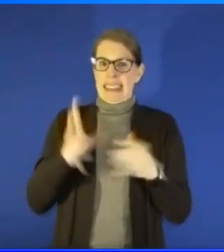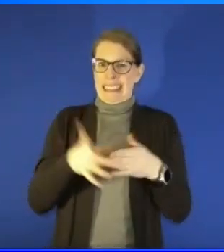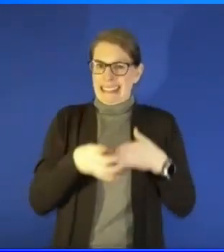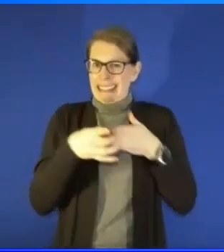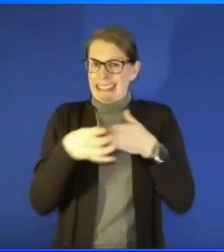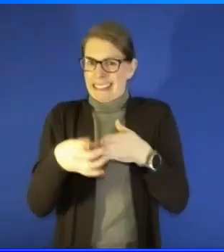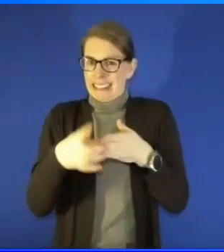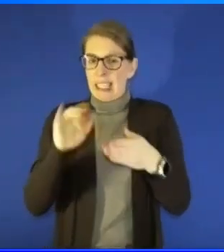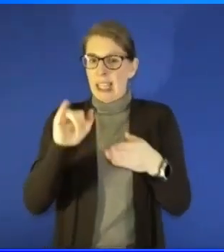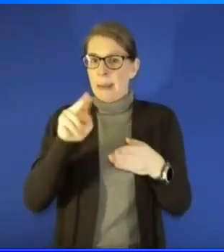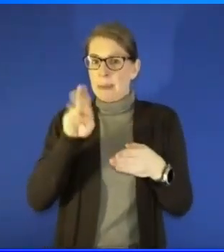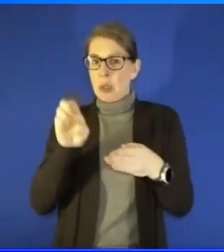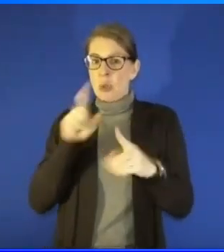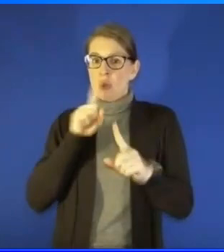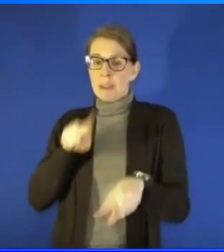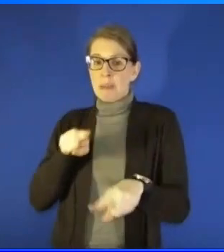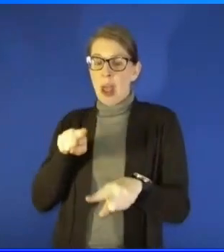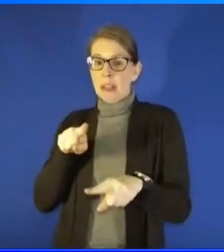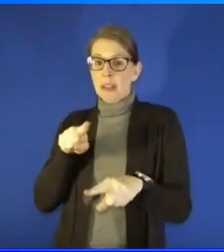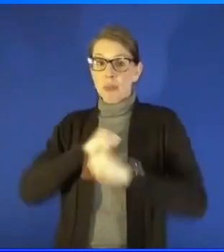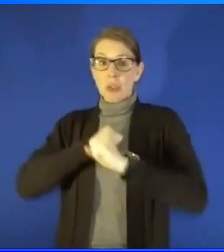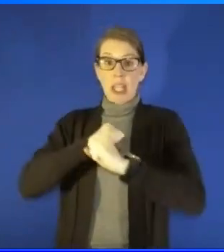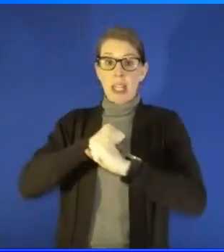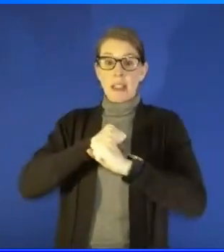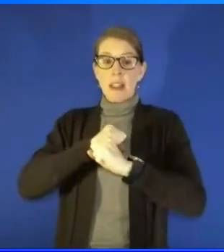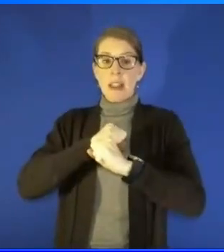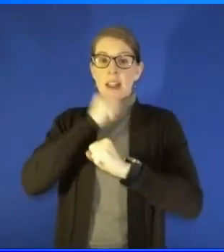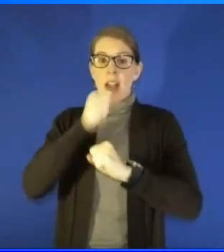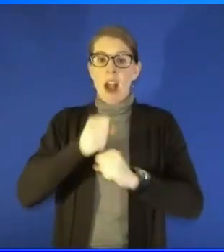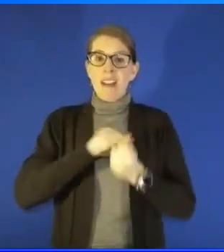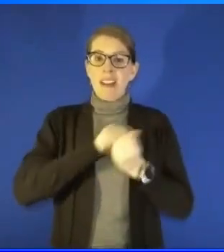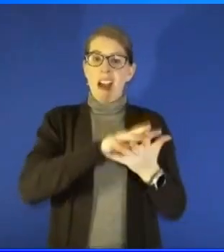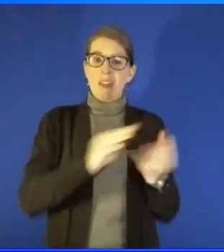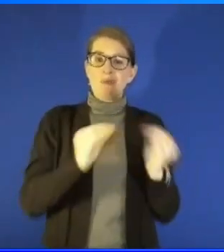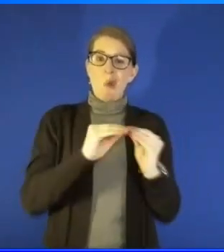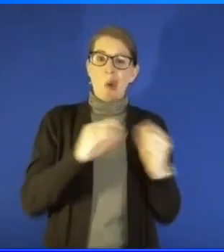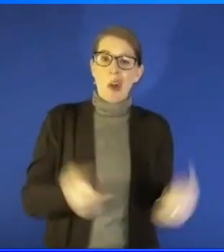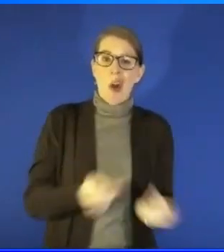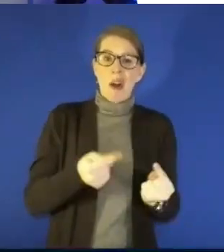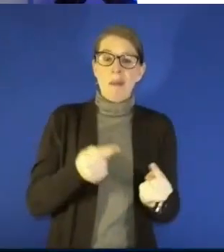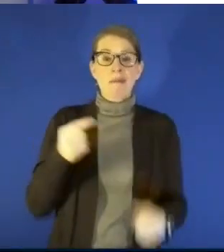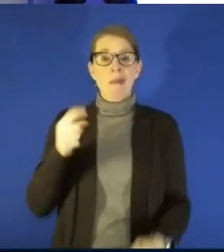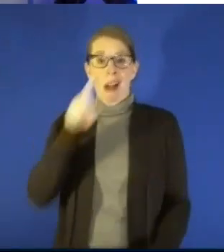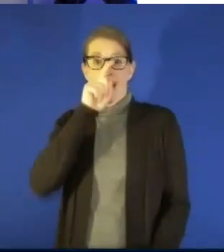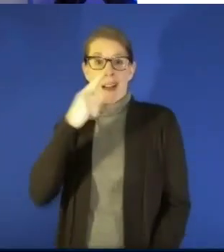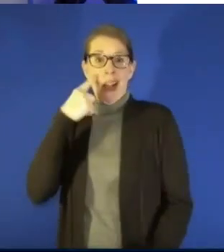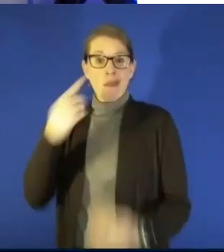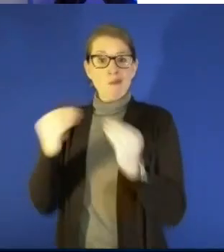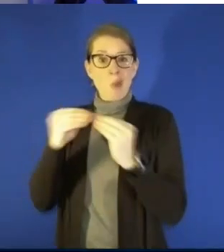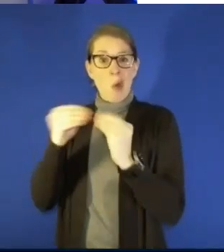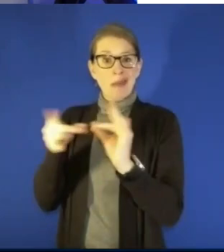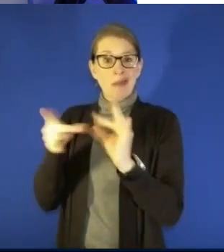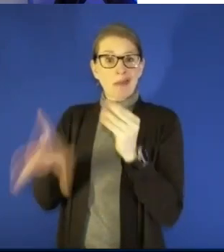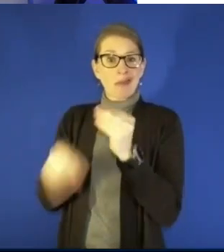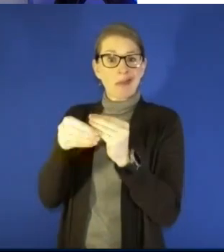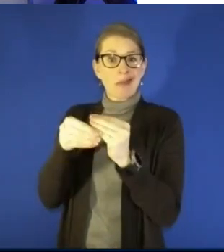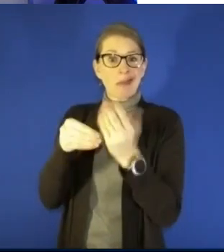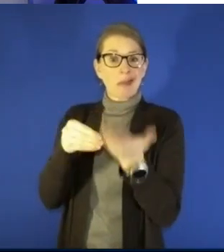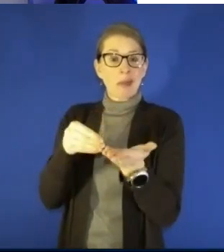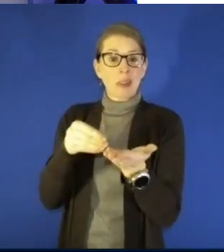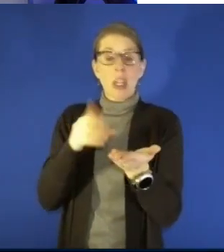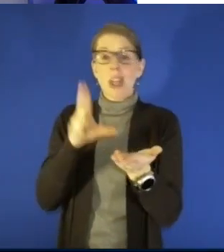it protects you and it doesn't do any further harm? And I don't know, Hawkeye, if you have any other thoughts on that question. No, I think that's the